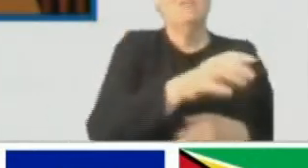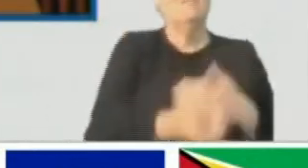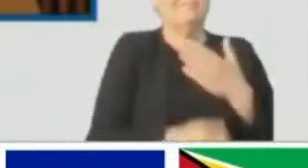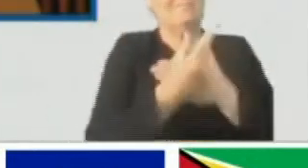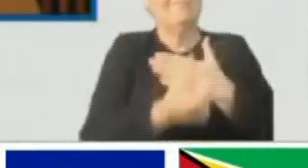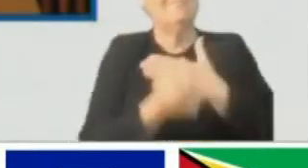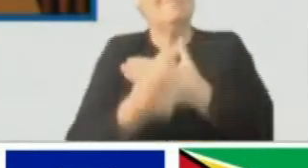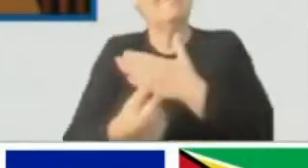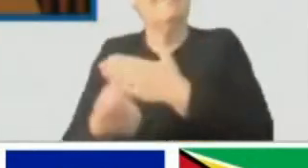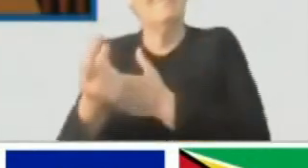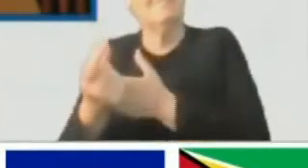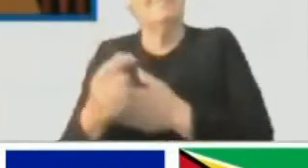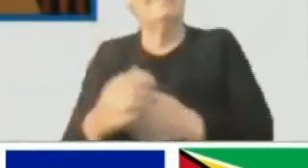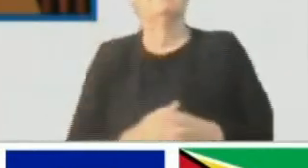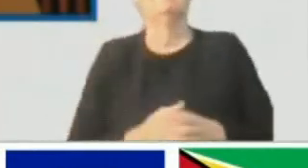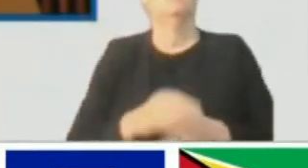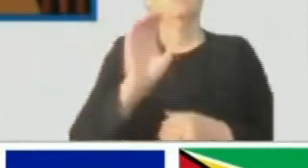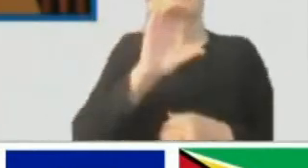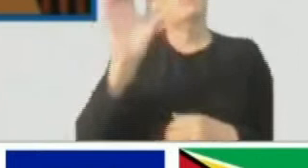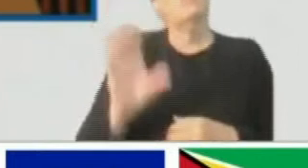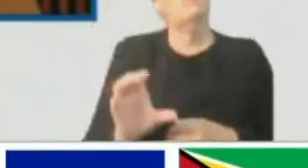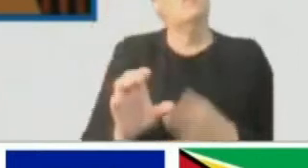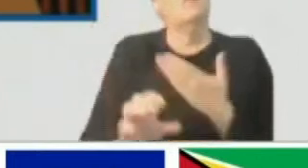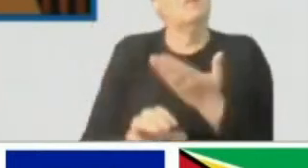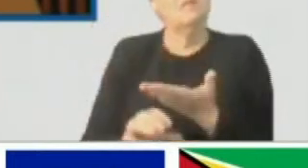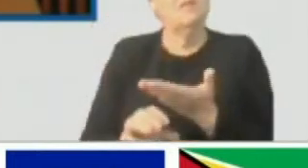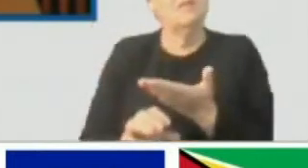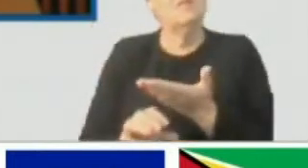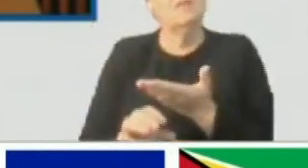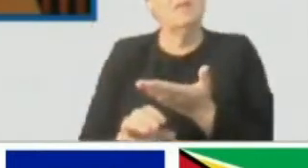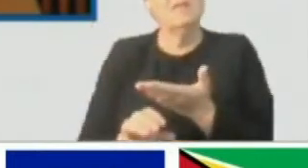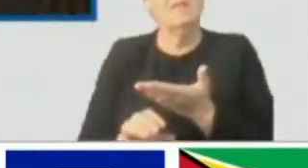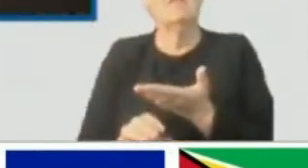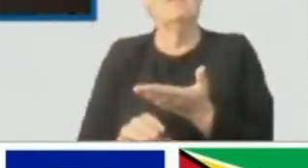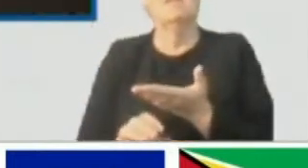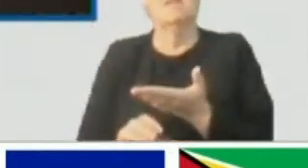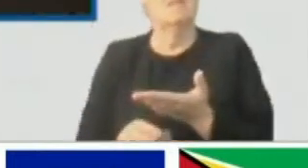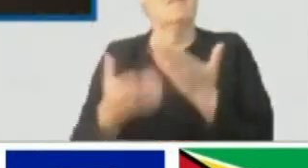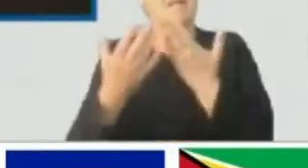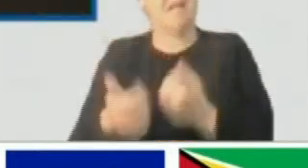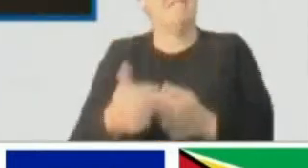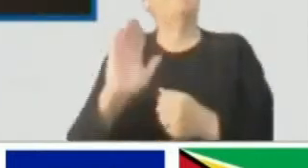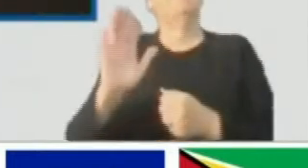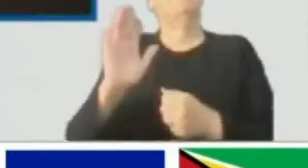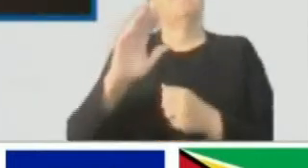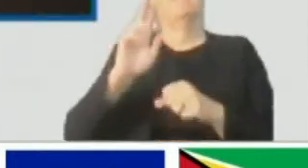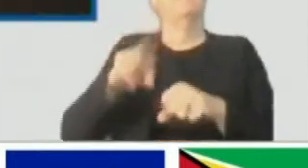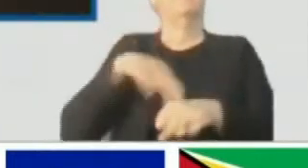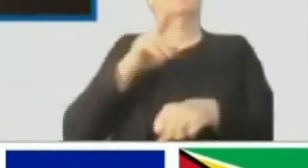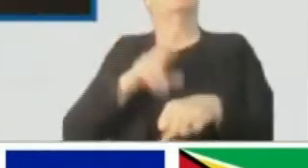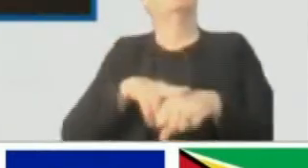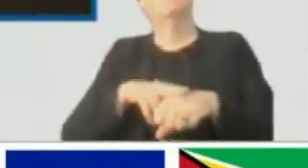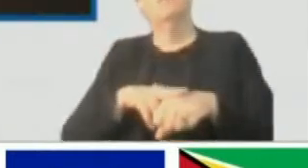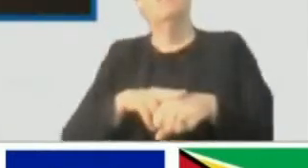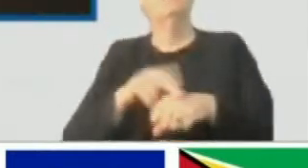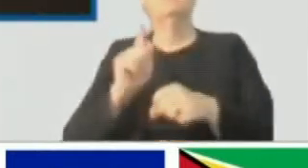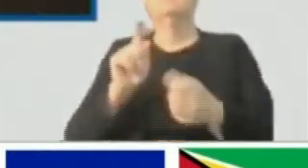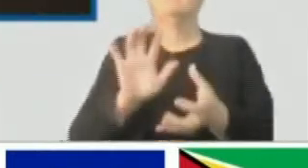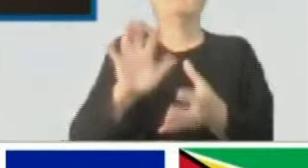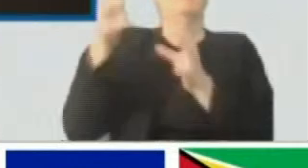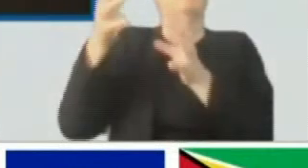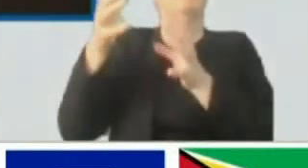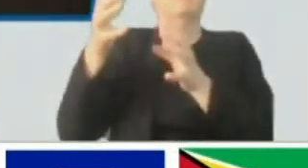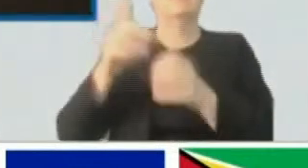effects of recent legacy natural disasters continue to be strongly felt. These